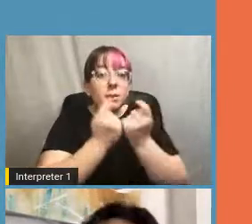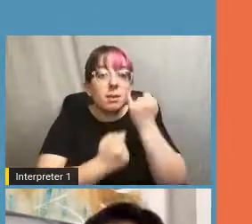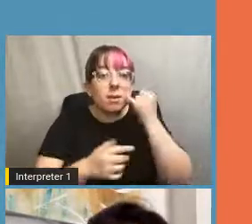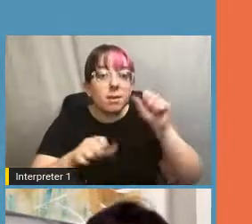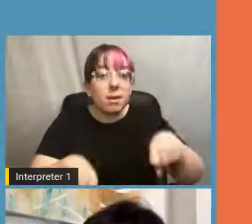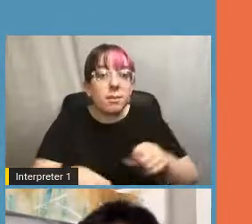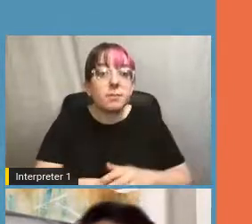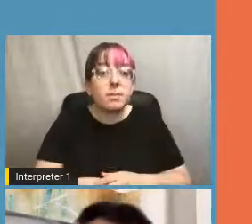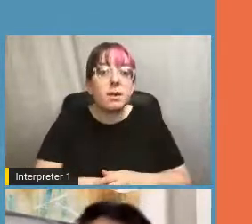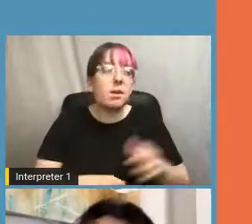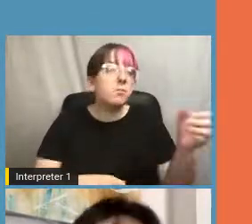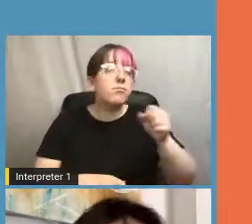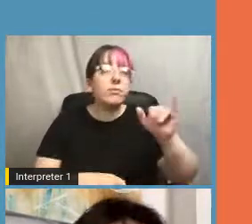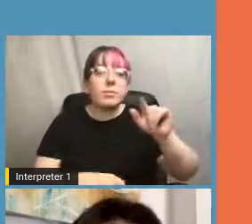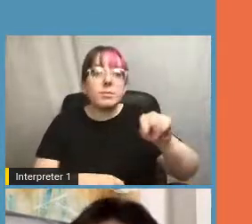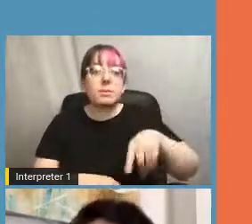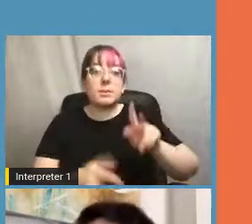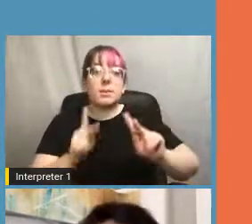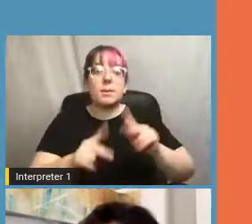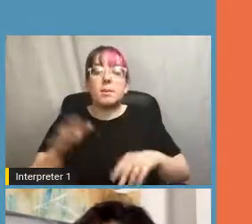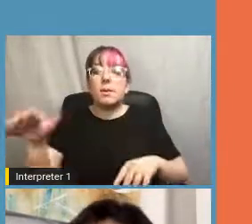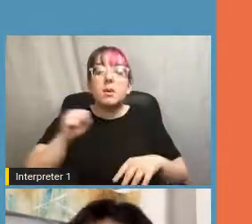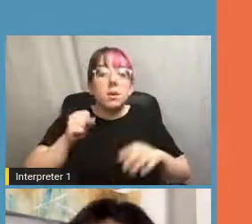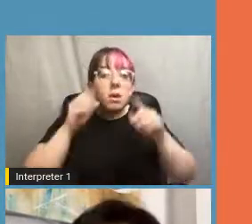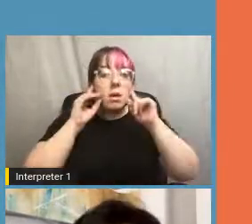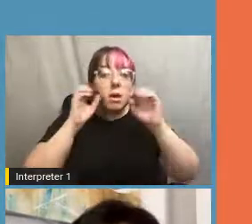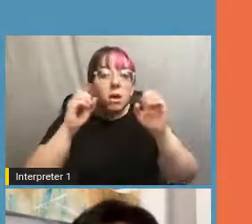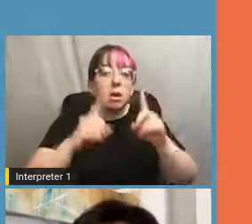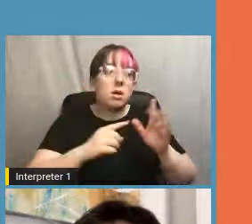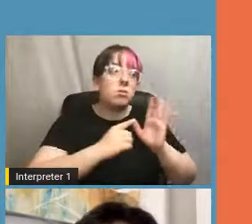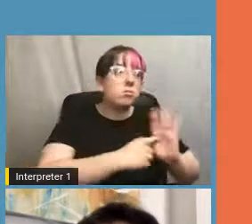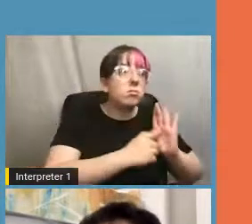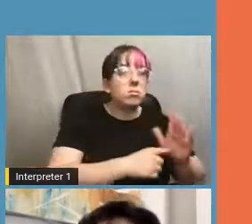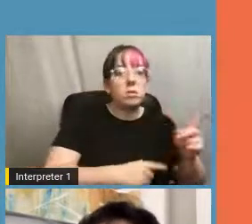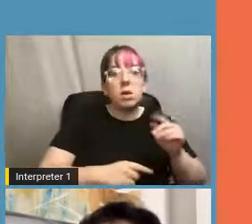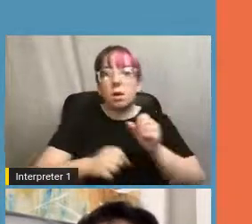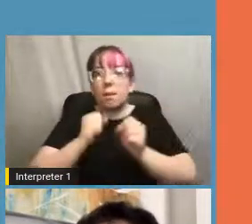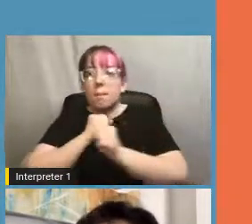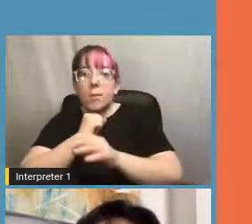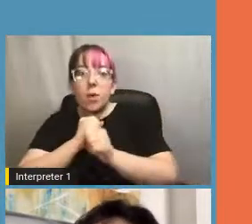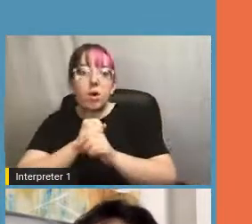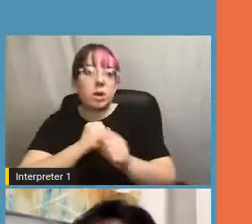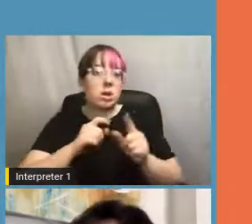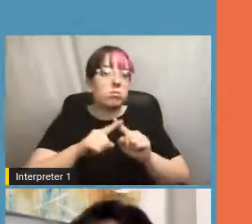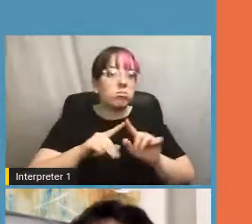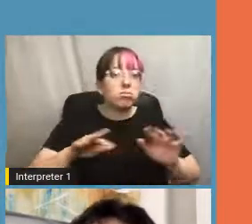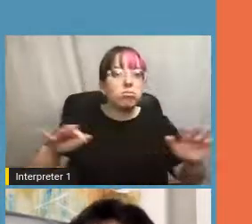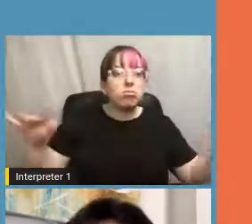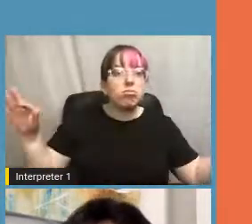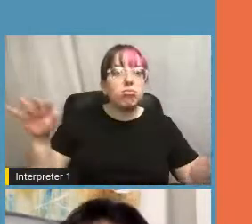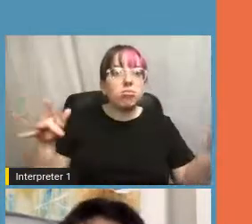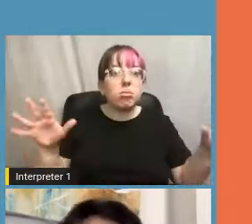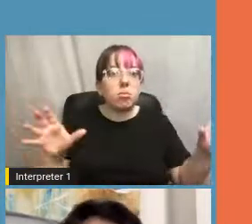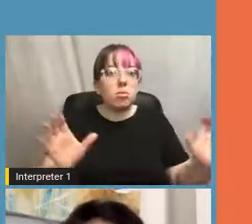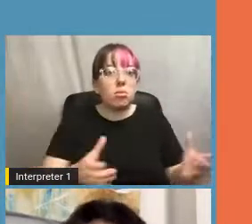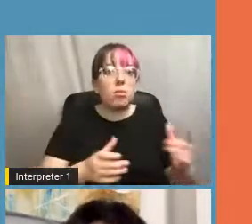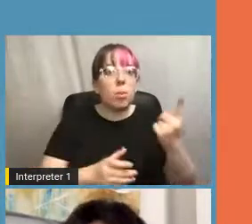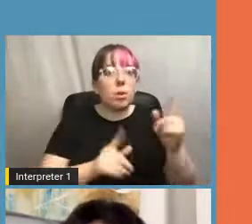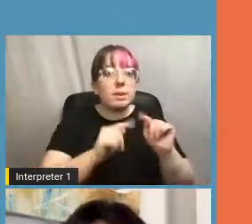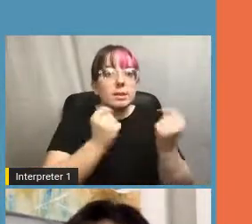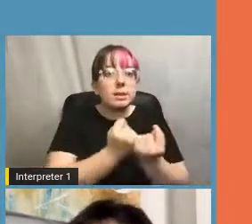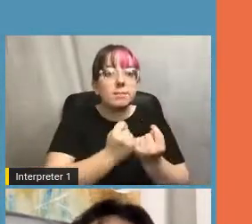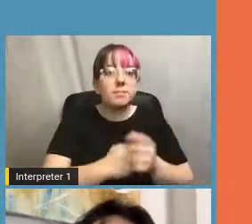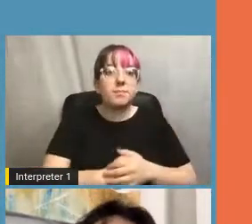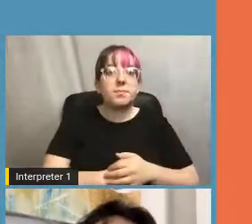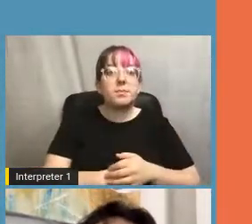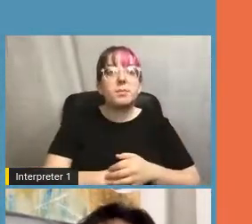get an IT people, get education involved, get exhibitions involved, get marketing. Marketing is also useful beyond what they